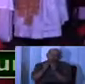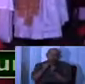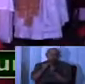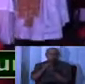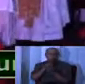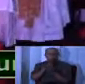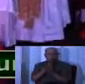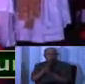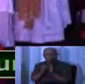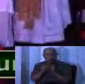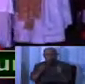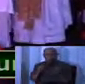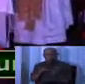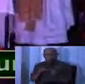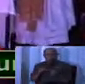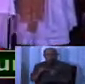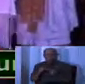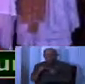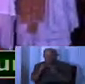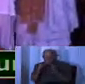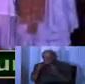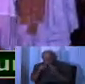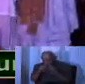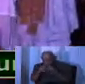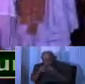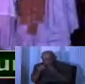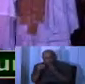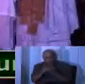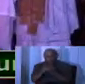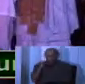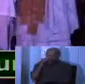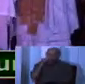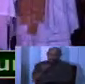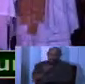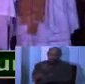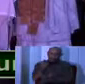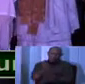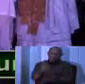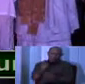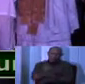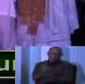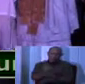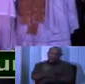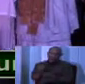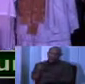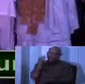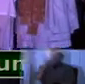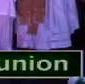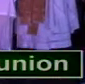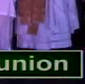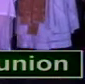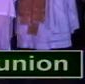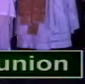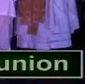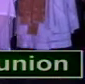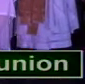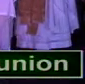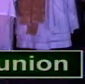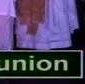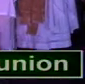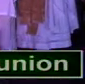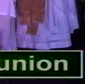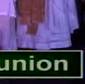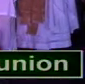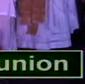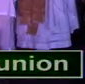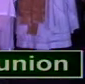the manger once again, knowing our failings and aware of our brokenness. So let us take a moment